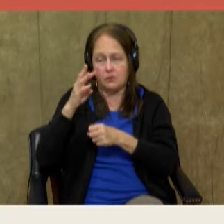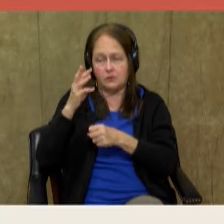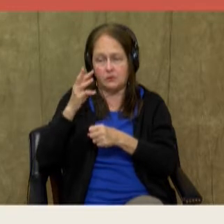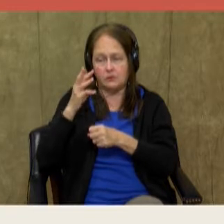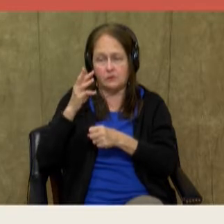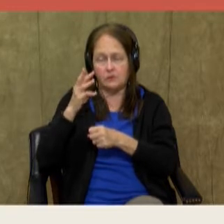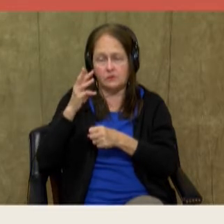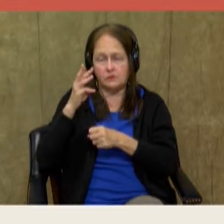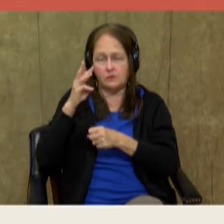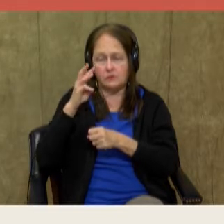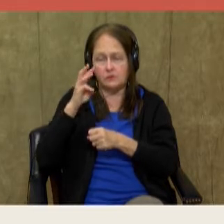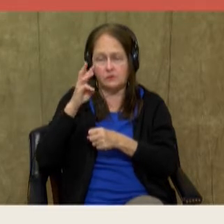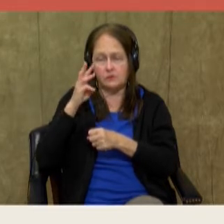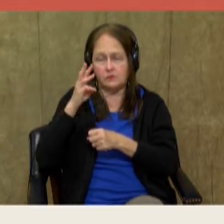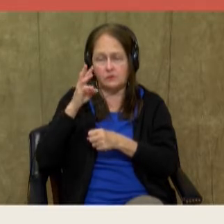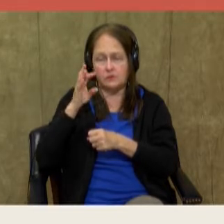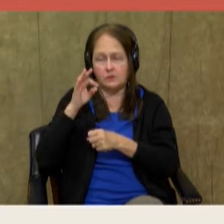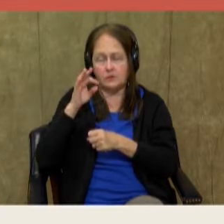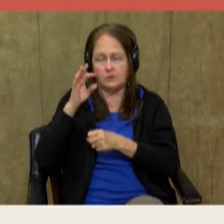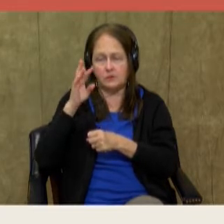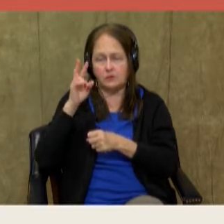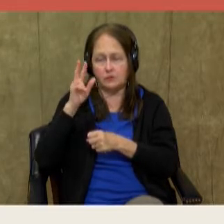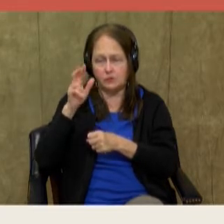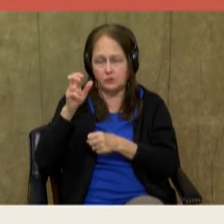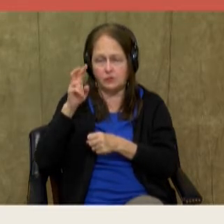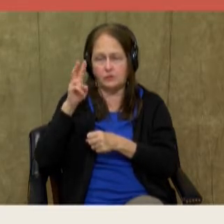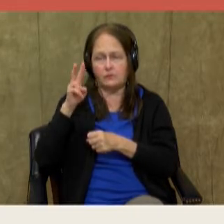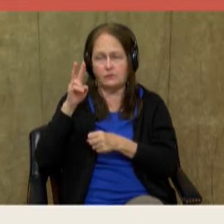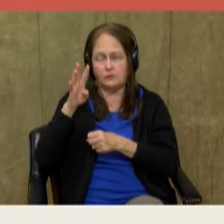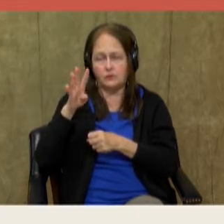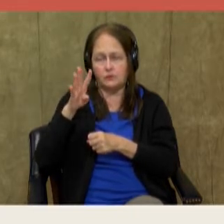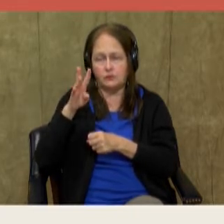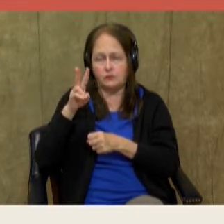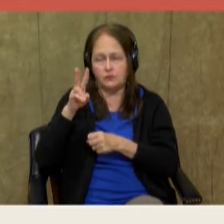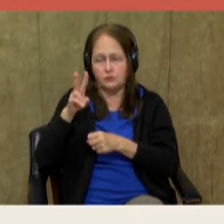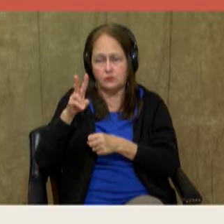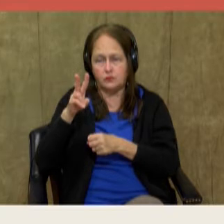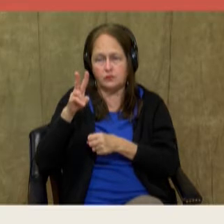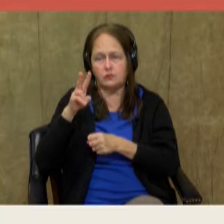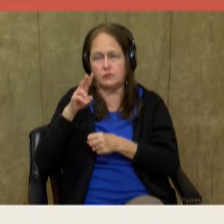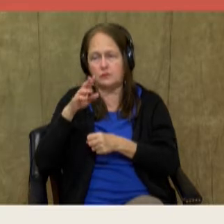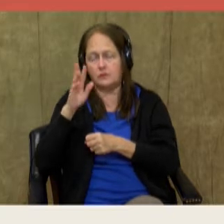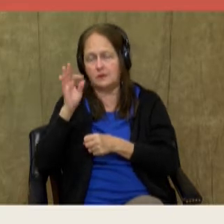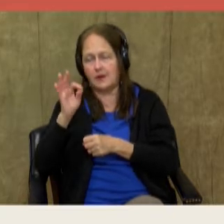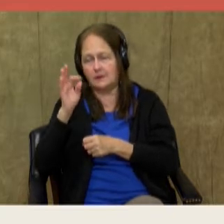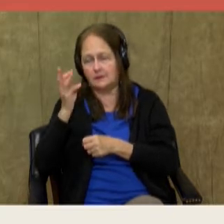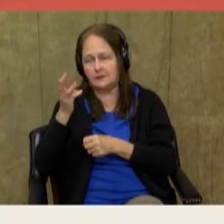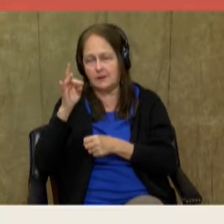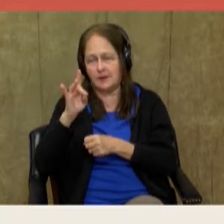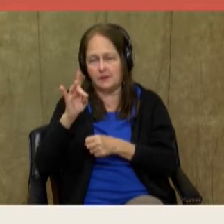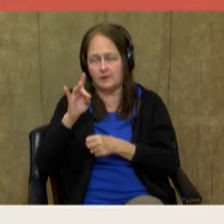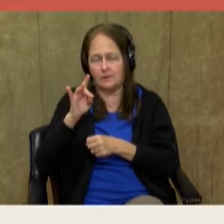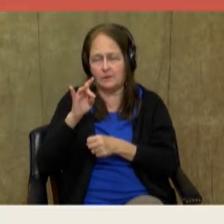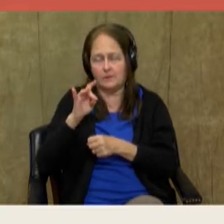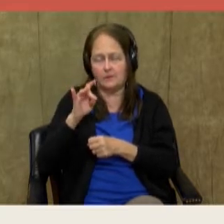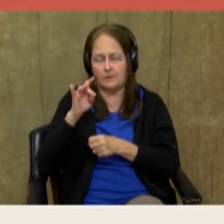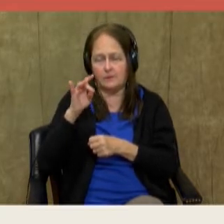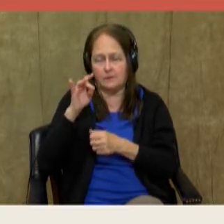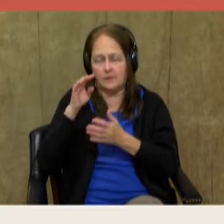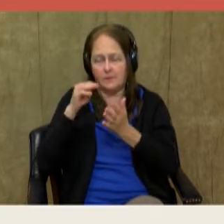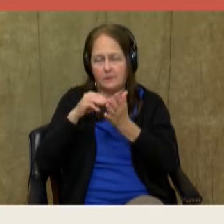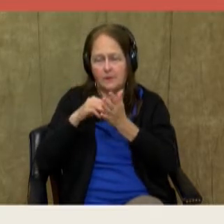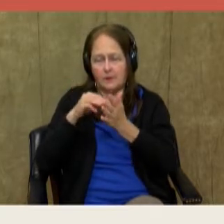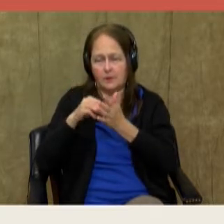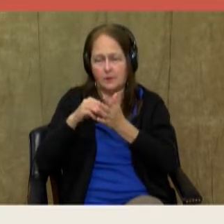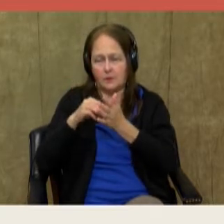the United States had 307 million at the time of this publication. So they're not that far off, but look at the size difference. Indonesia,